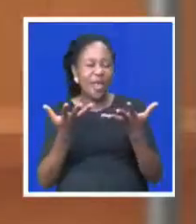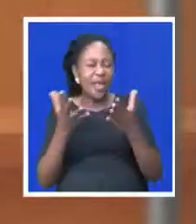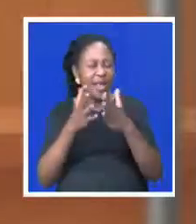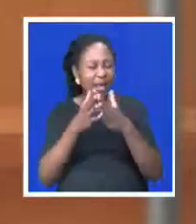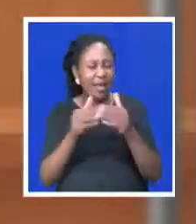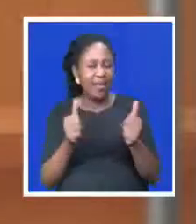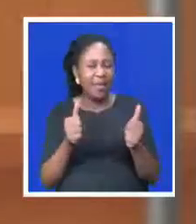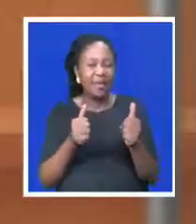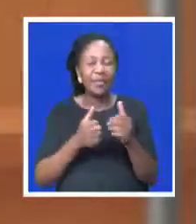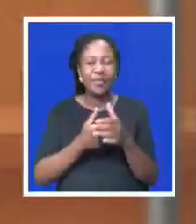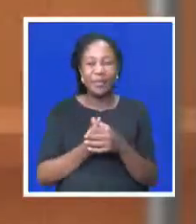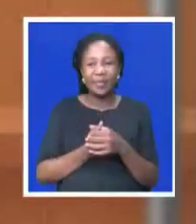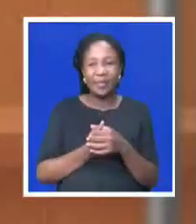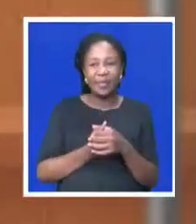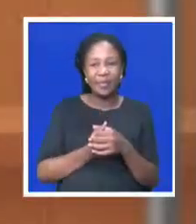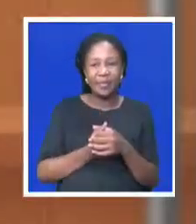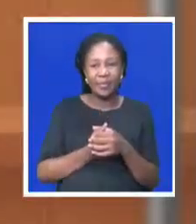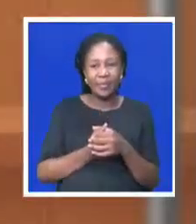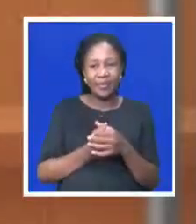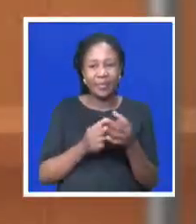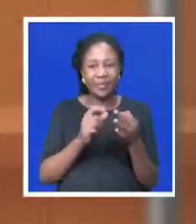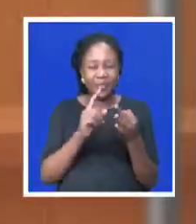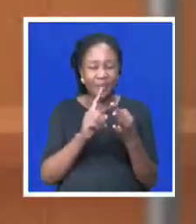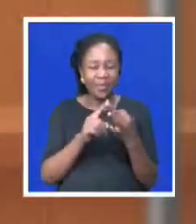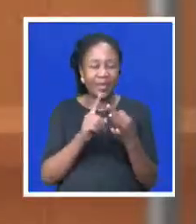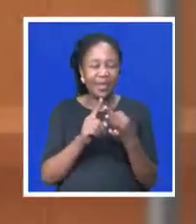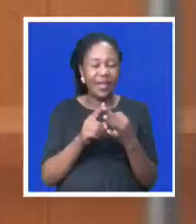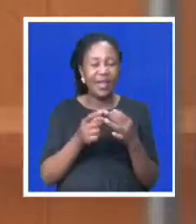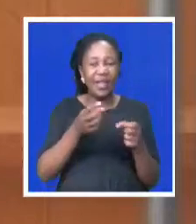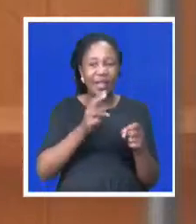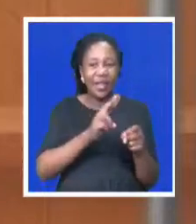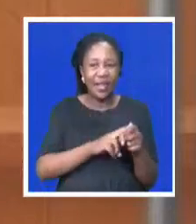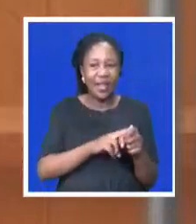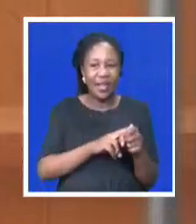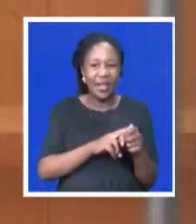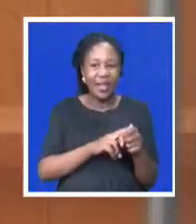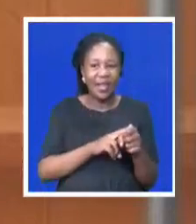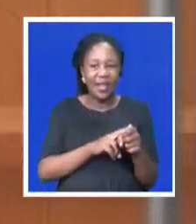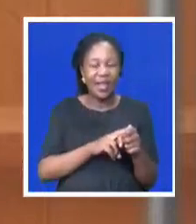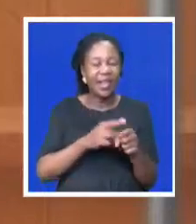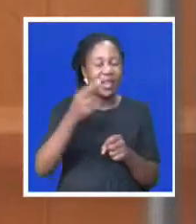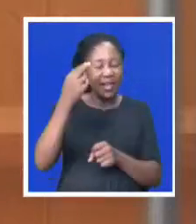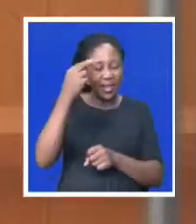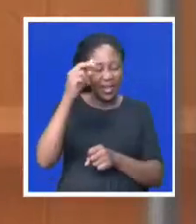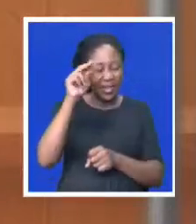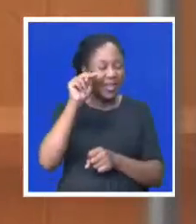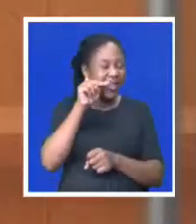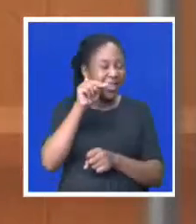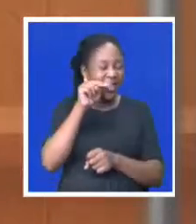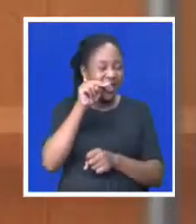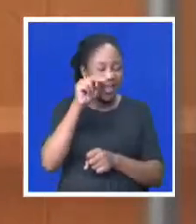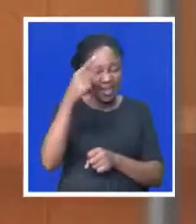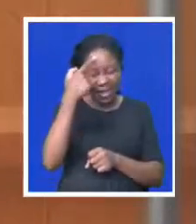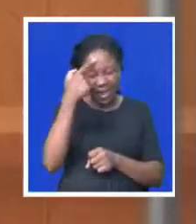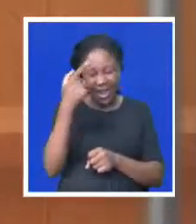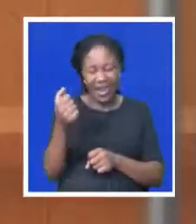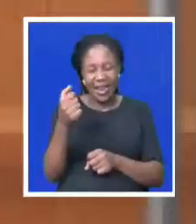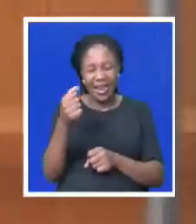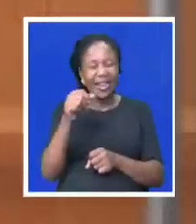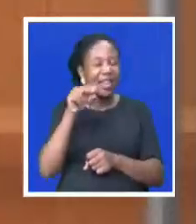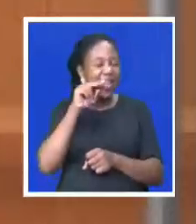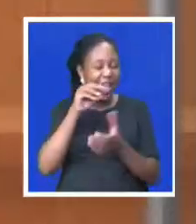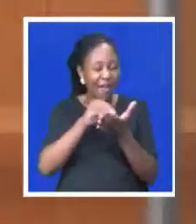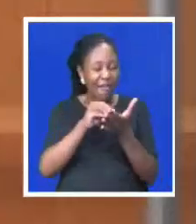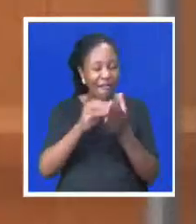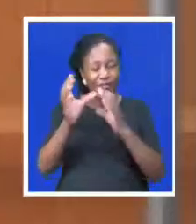is taking place. Also, dear learner at home, remember that those characters should communicate with each